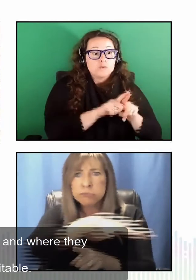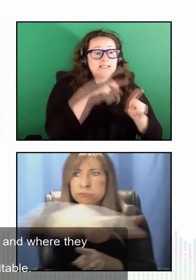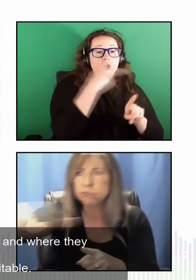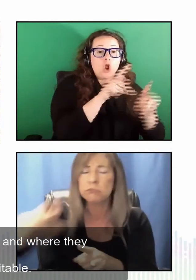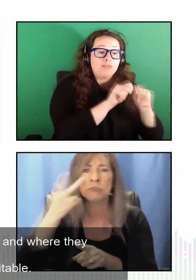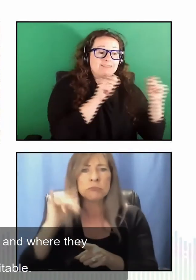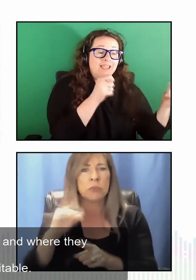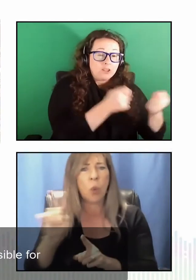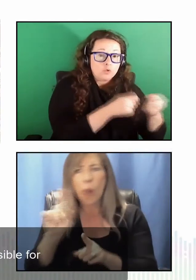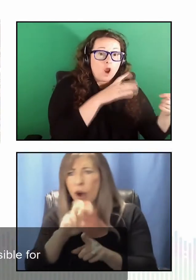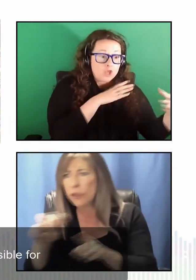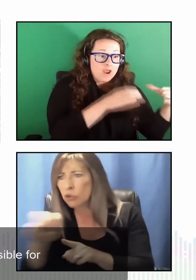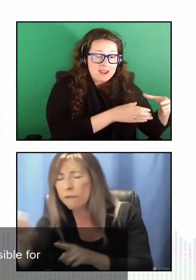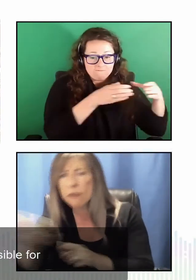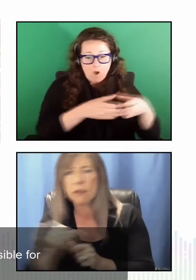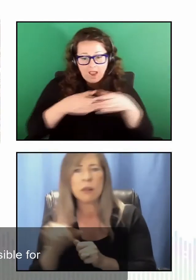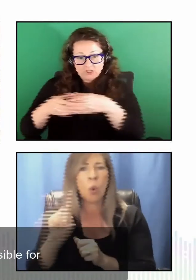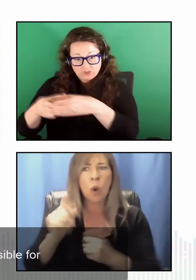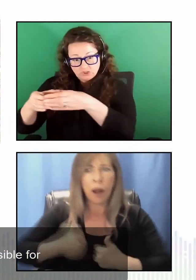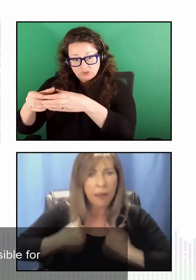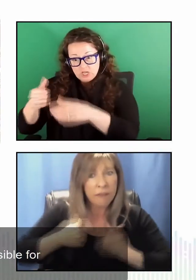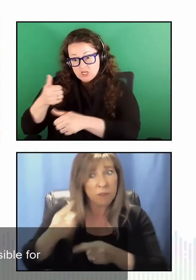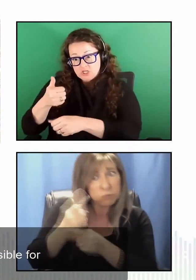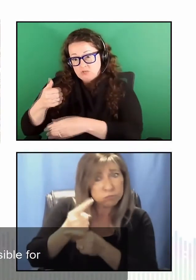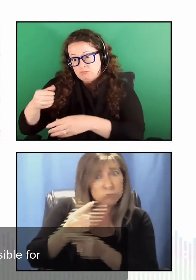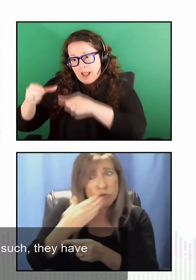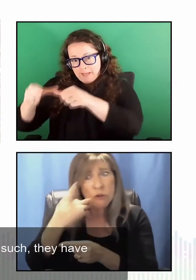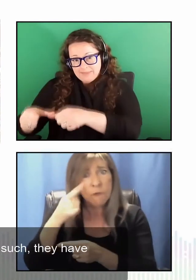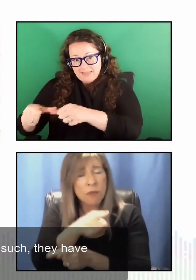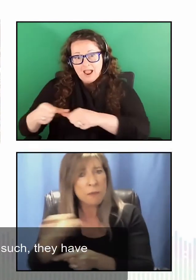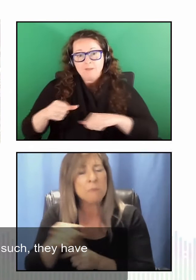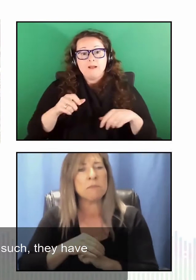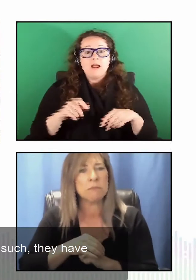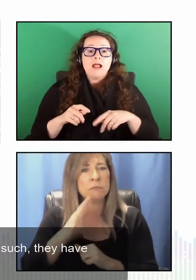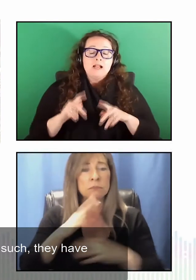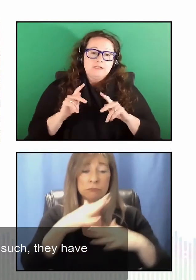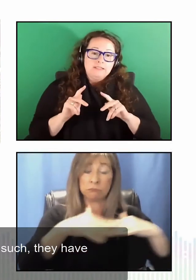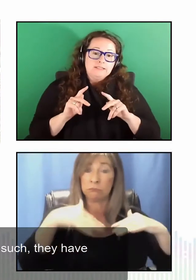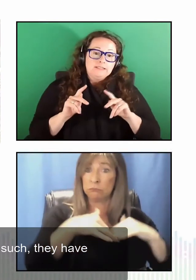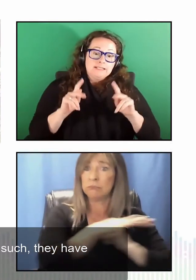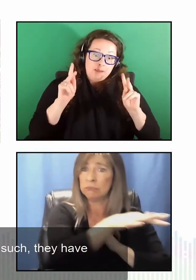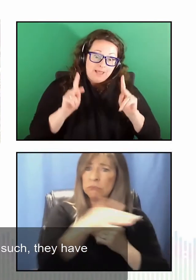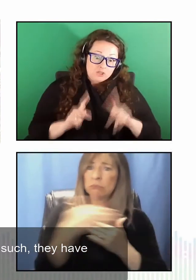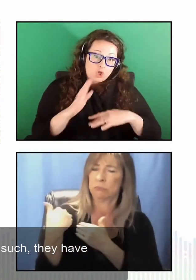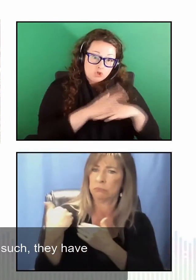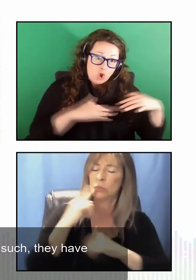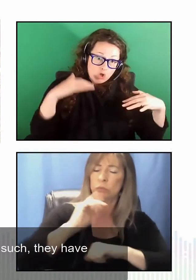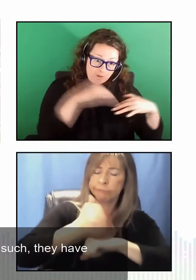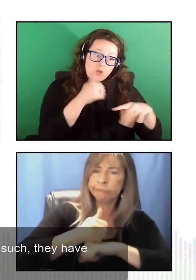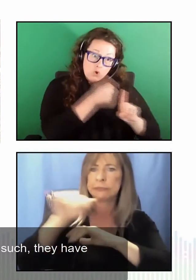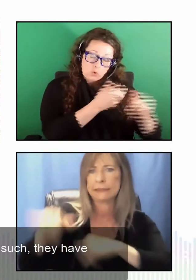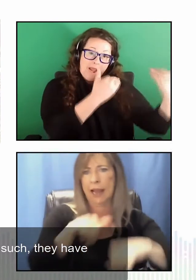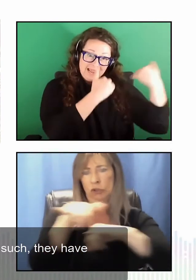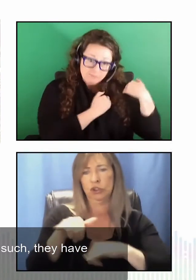like, whether it's suitable. Indigenous governments are responsible for setting conservation standards for IPCAs. As such,